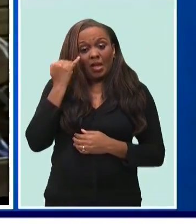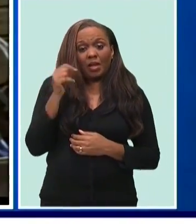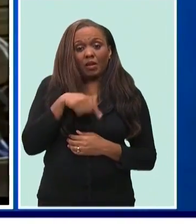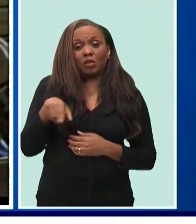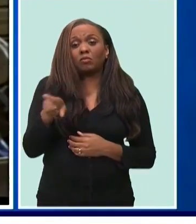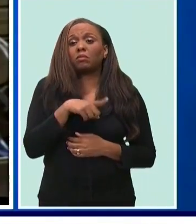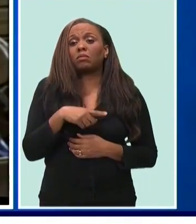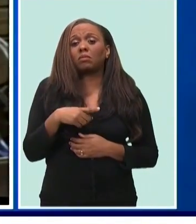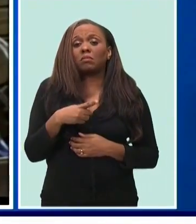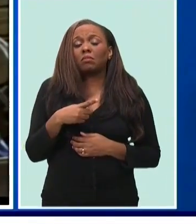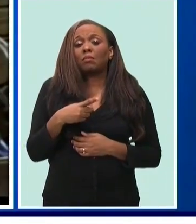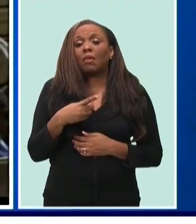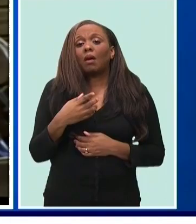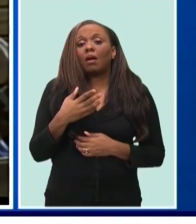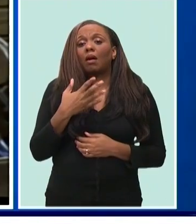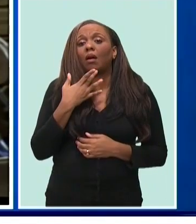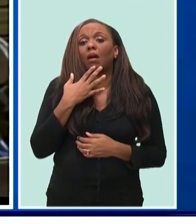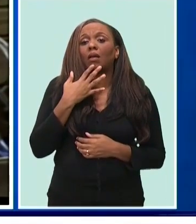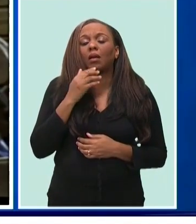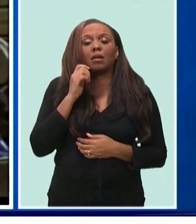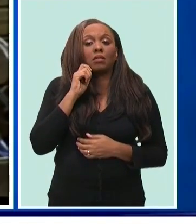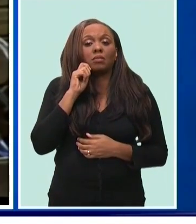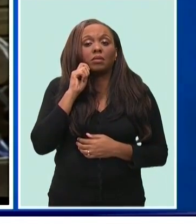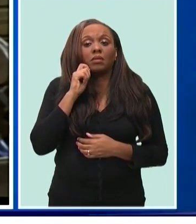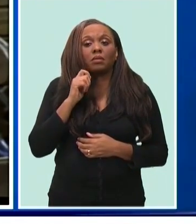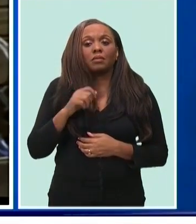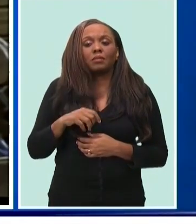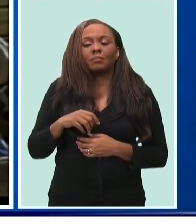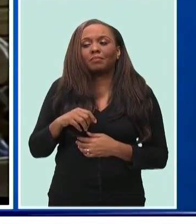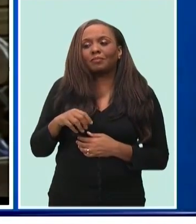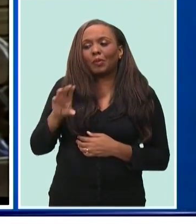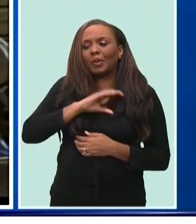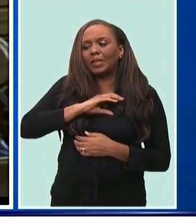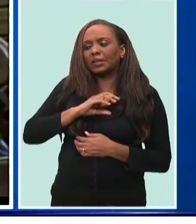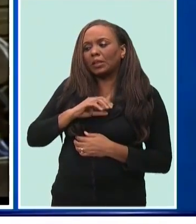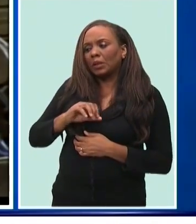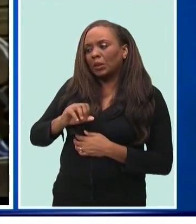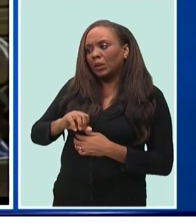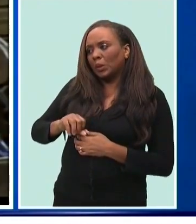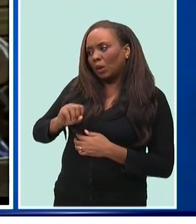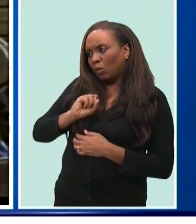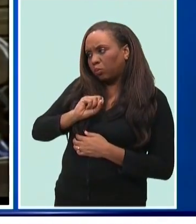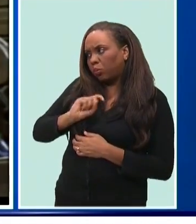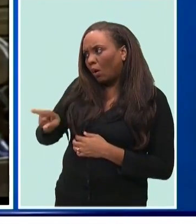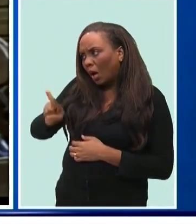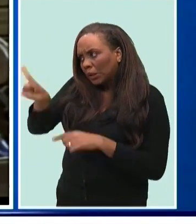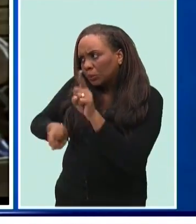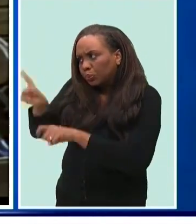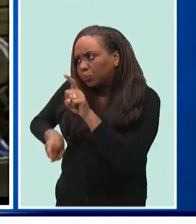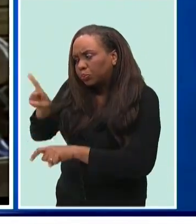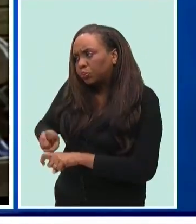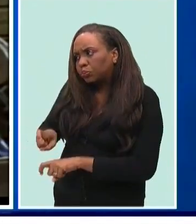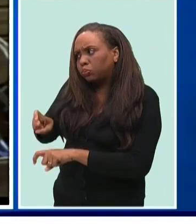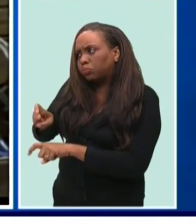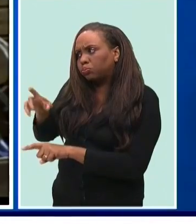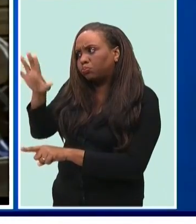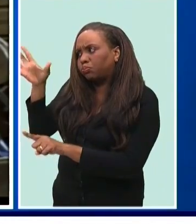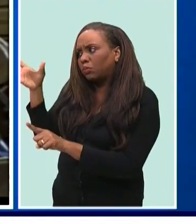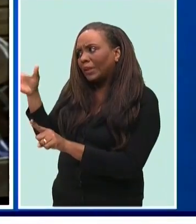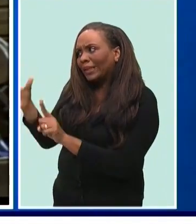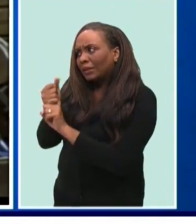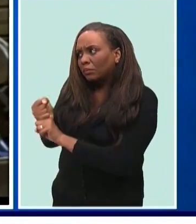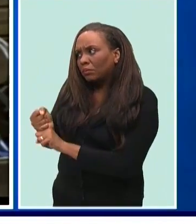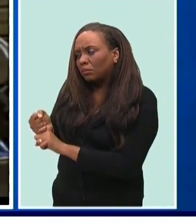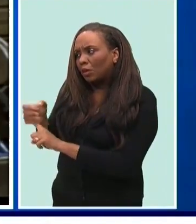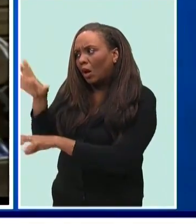certain hue, you are investigated and prosecuted. It cannot be if you